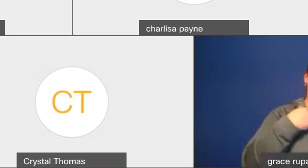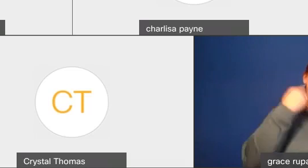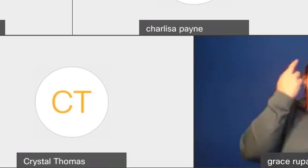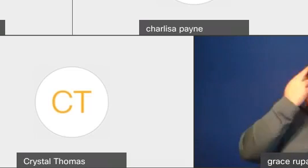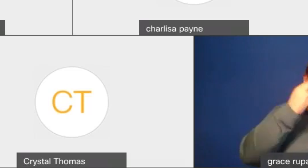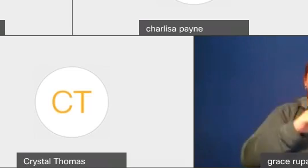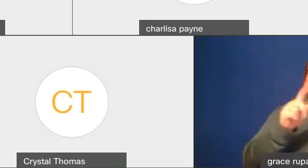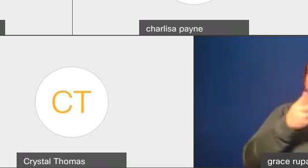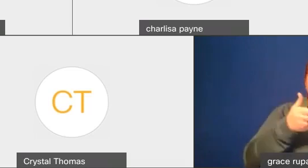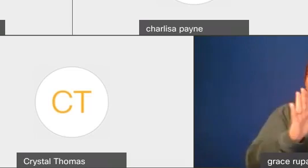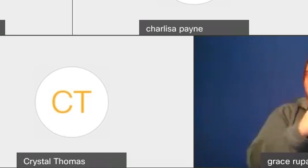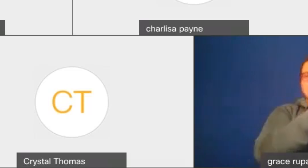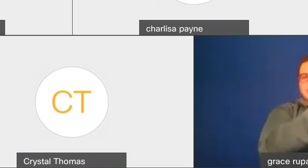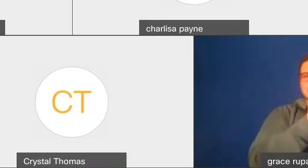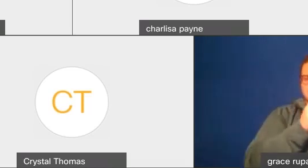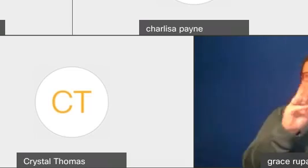wages.